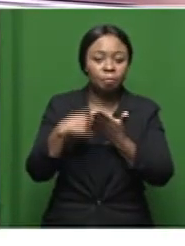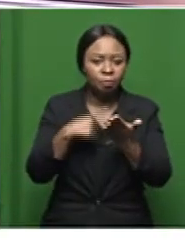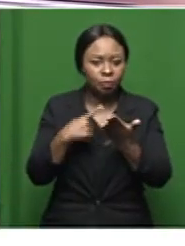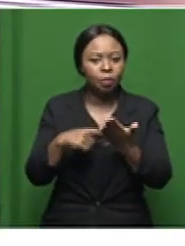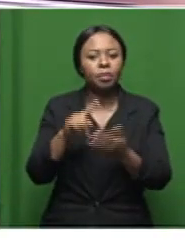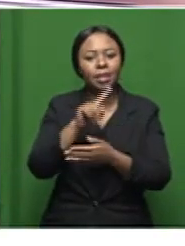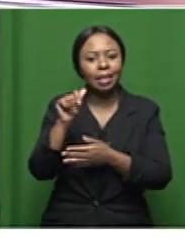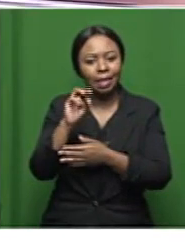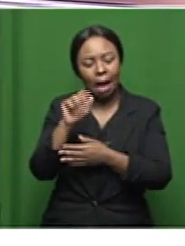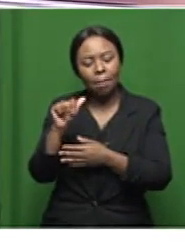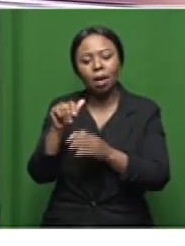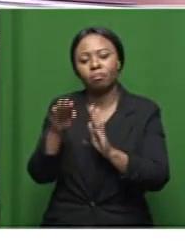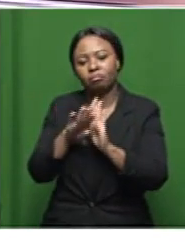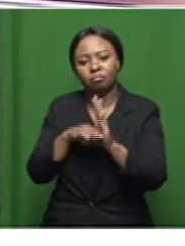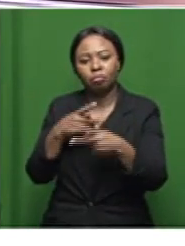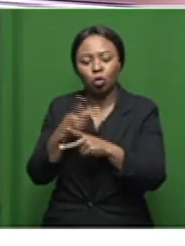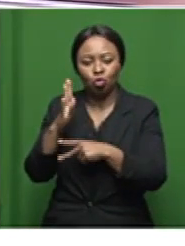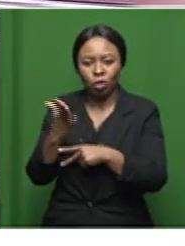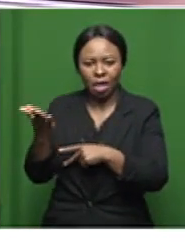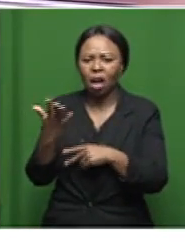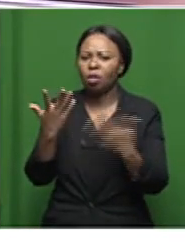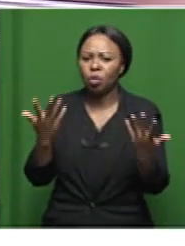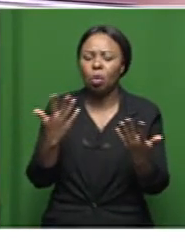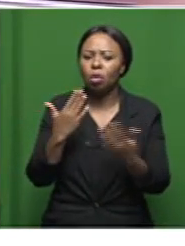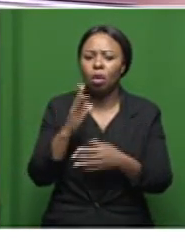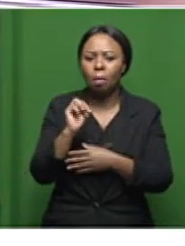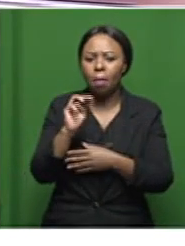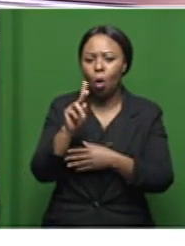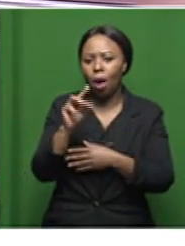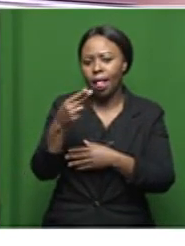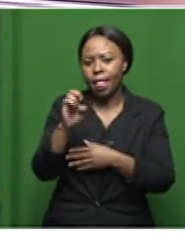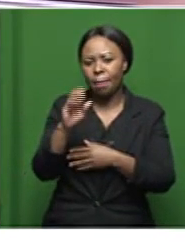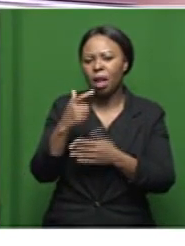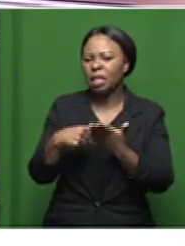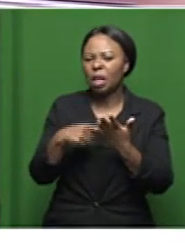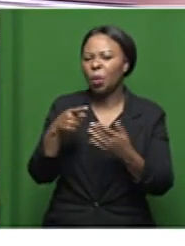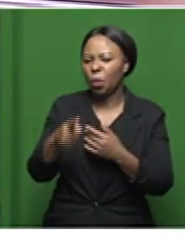Zama Butelezi and what she had the discussion with Mangwana Nkebele.